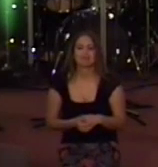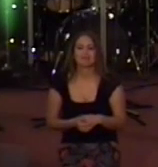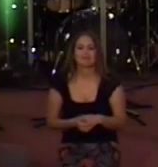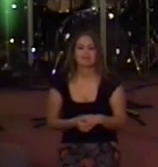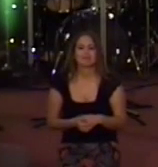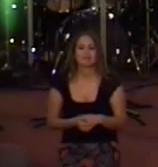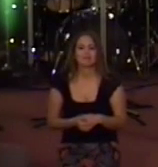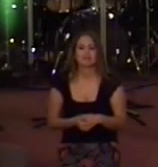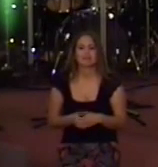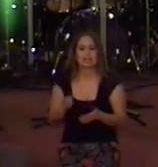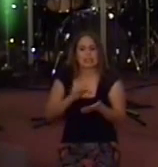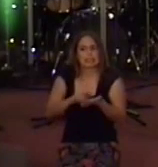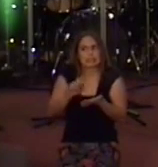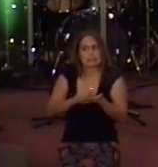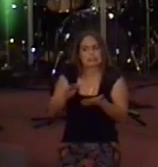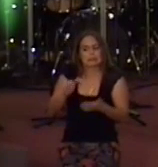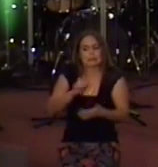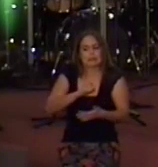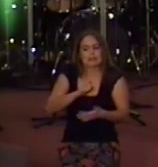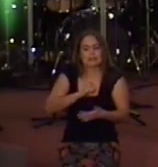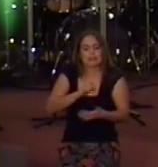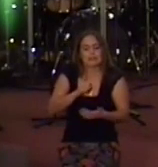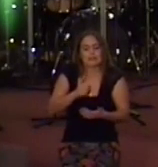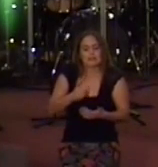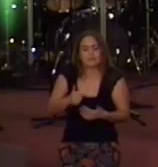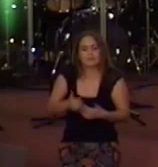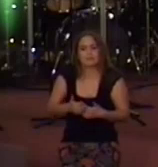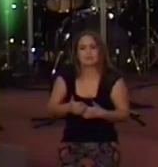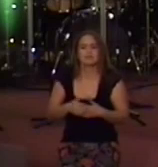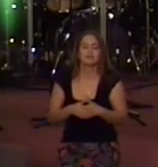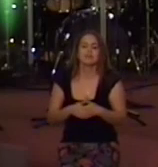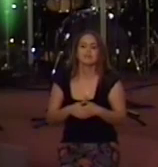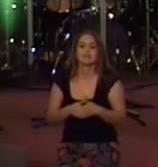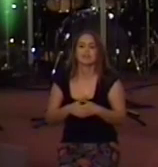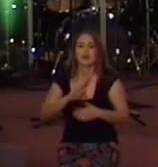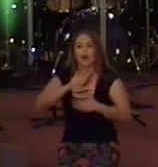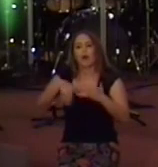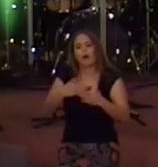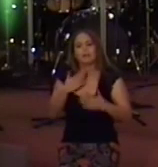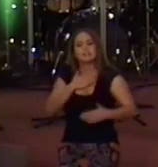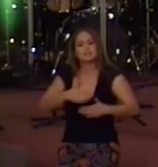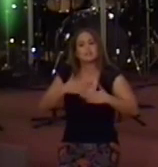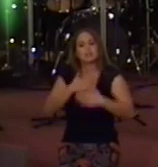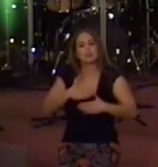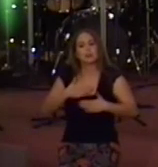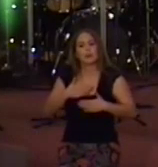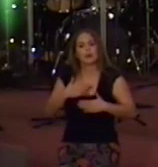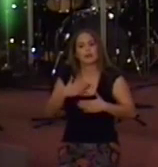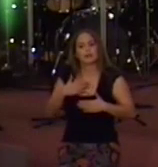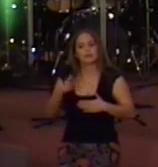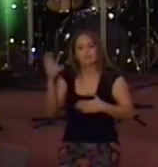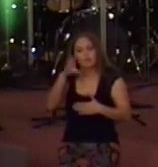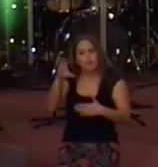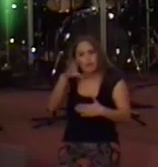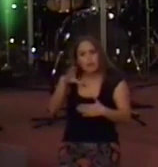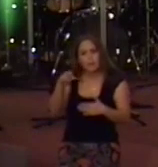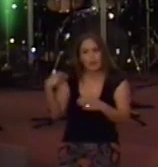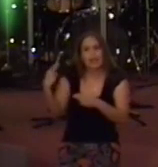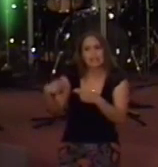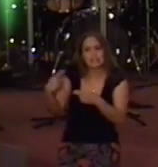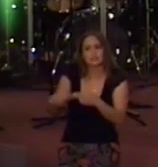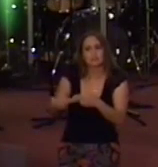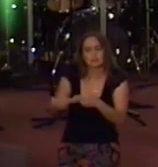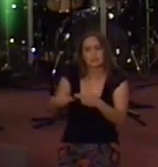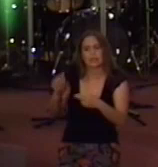I had to excuse myself. So we all enjoyed looking at our ancestry. Ancestry.com is a